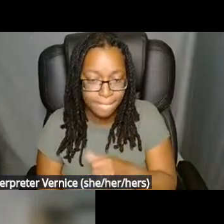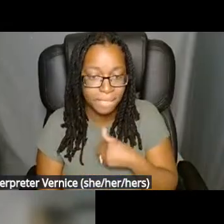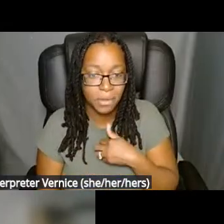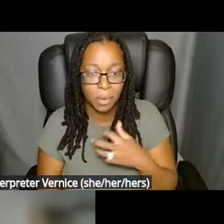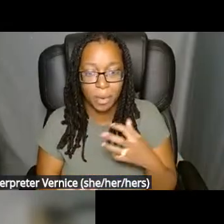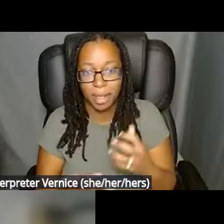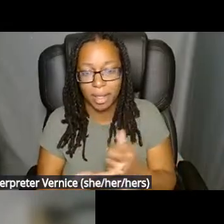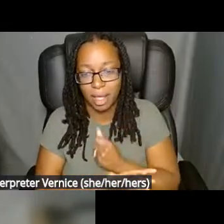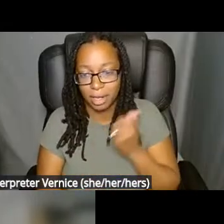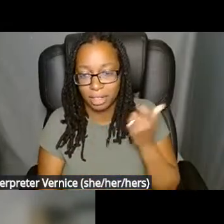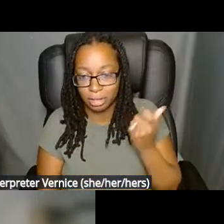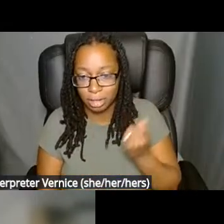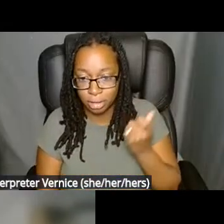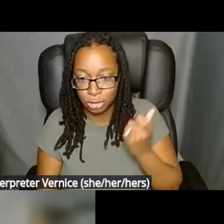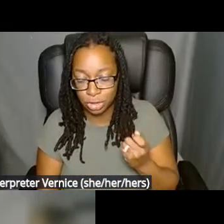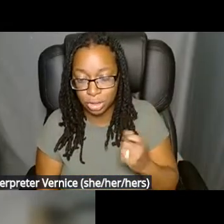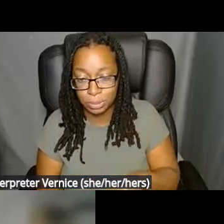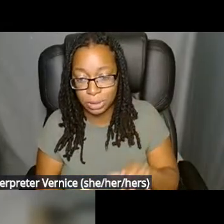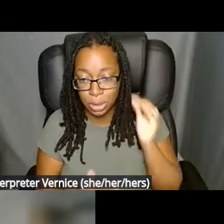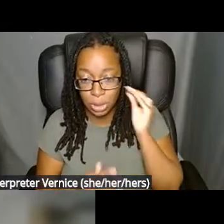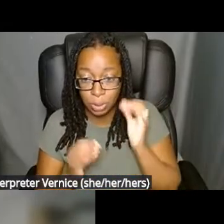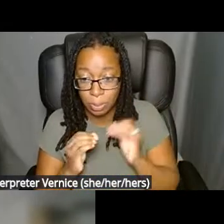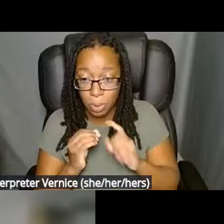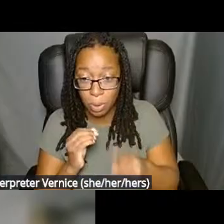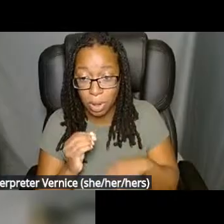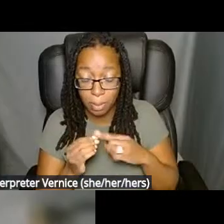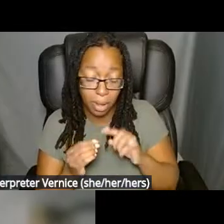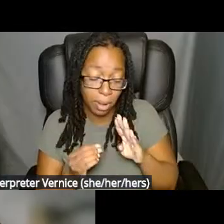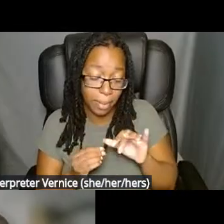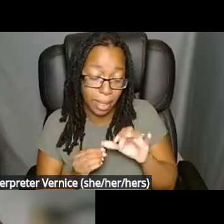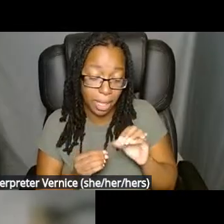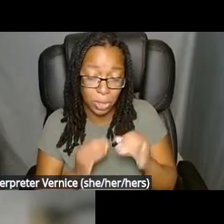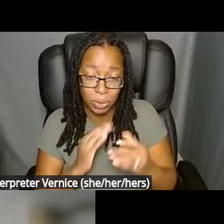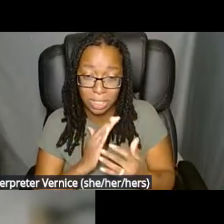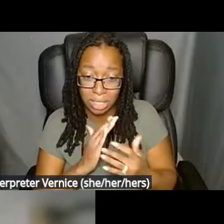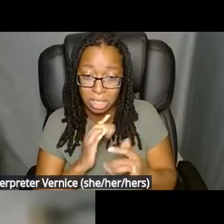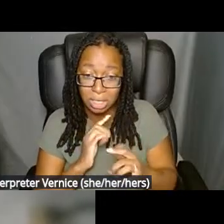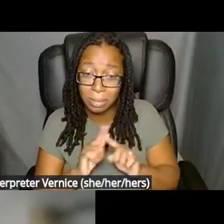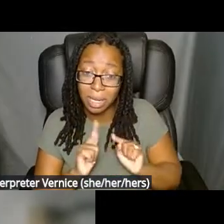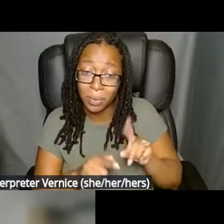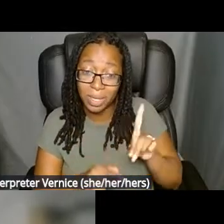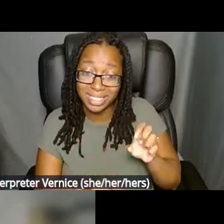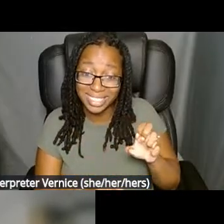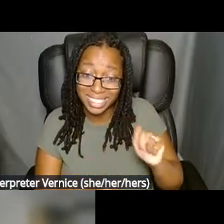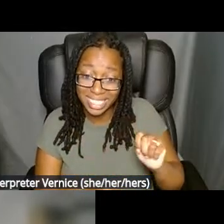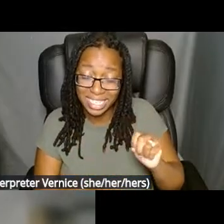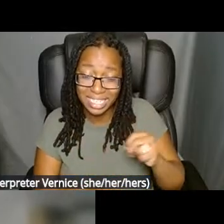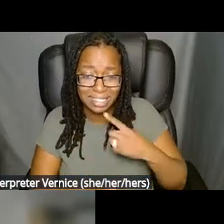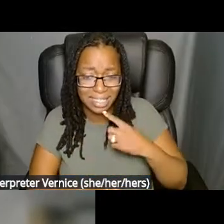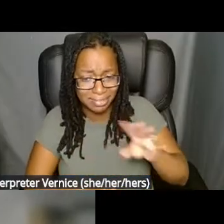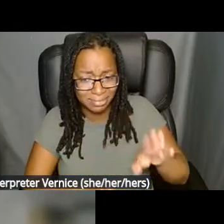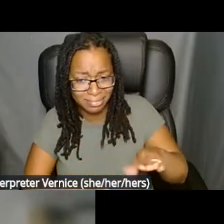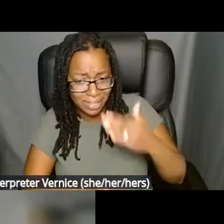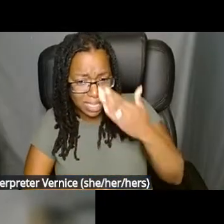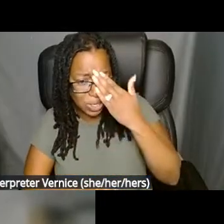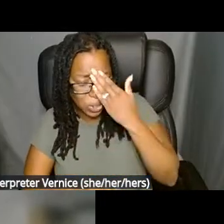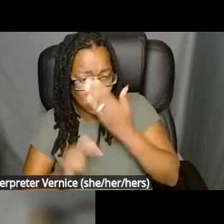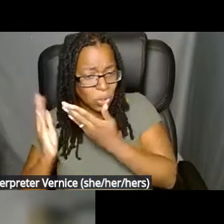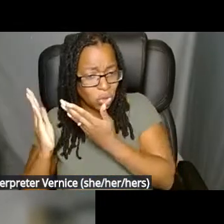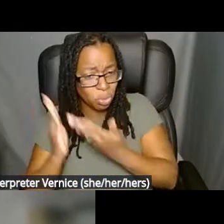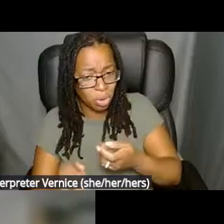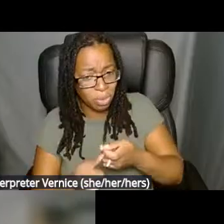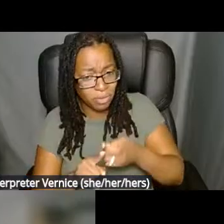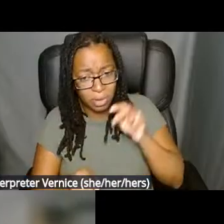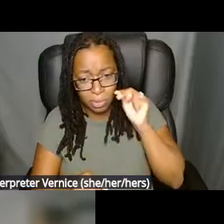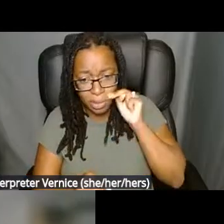more biotechnology, but I went to the dean at that time and I told them, I know you guys brought me from Nigeria because of this. I